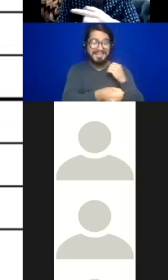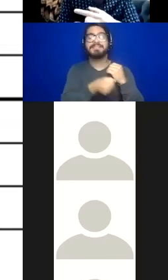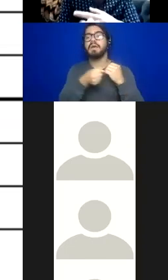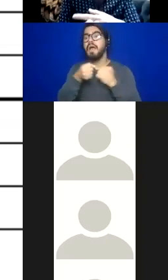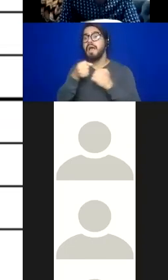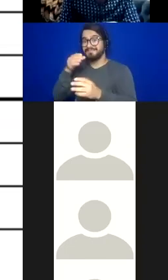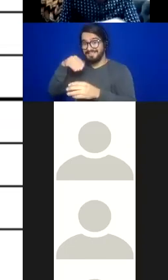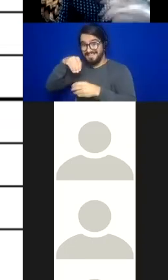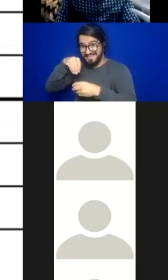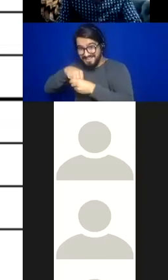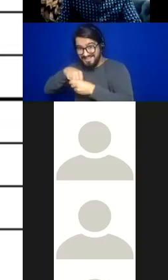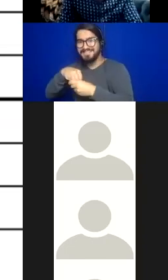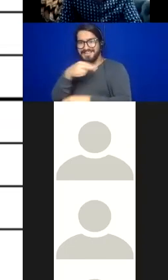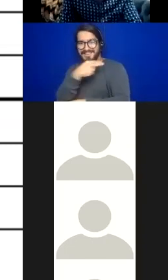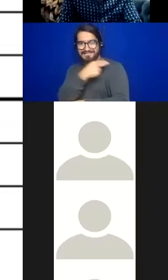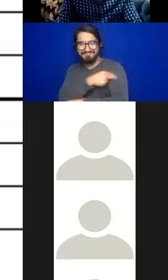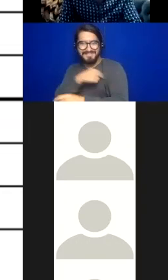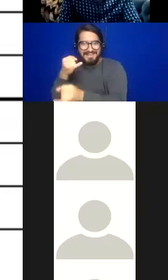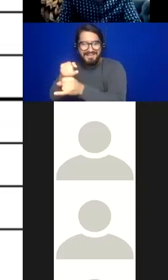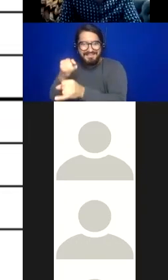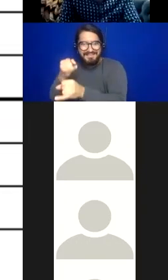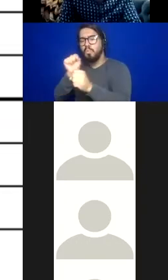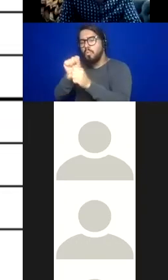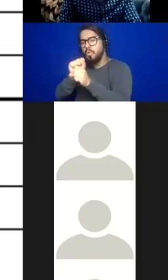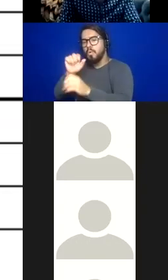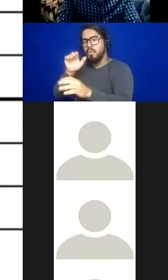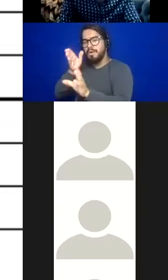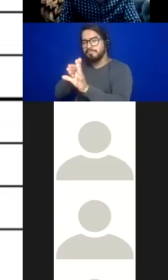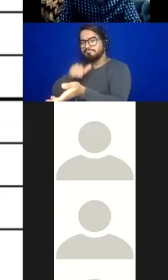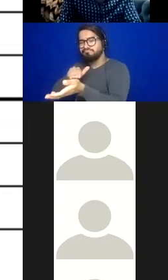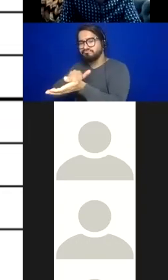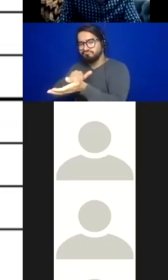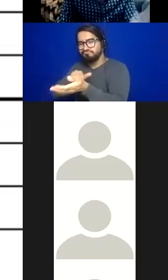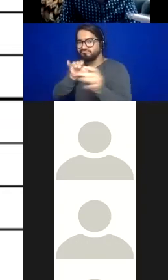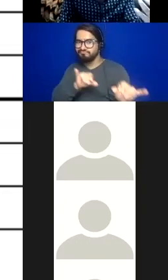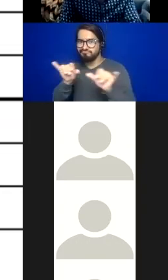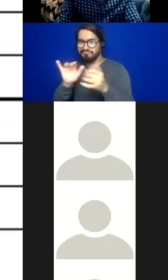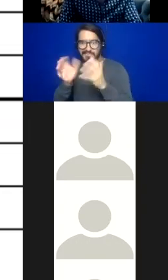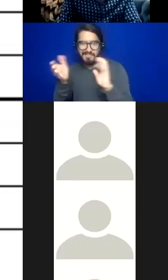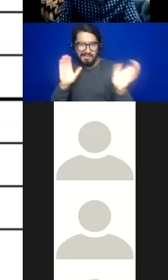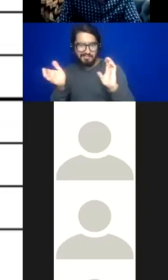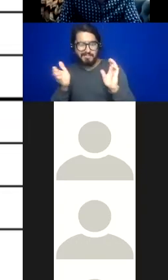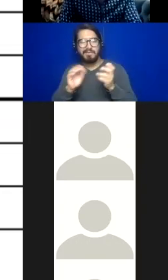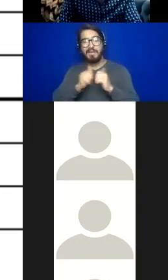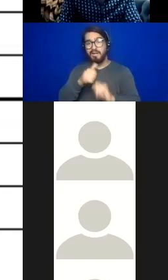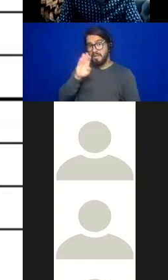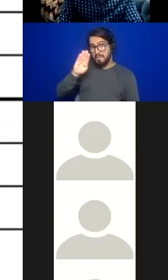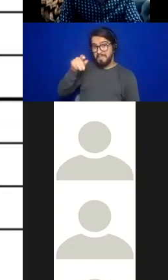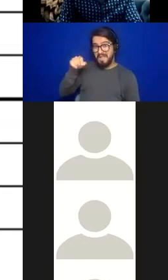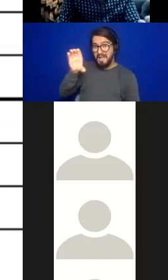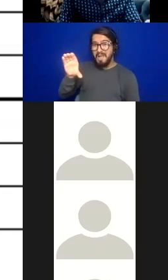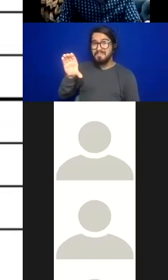incarceration in psychiatric institutions and facilities. And so some highlights is that BIPOC are